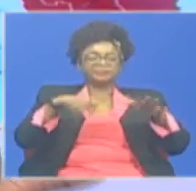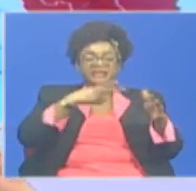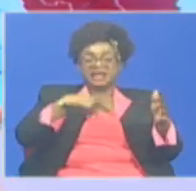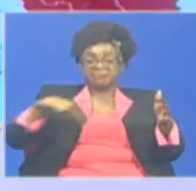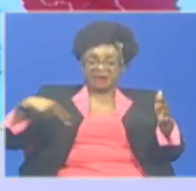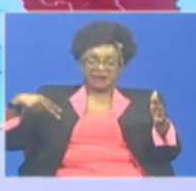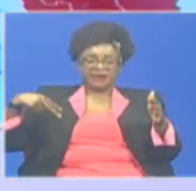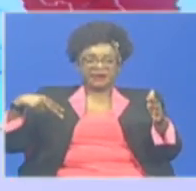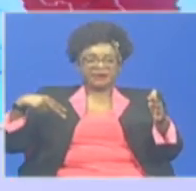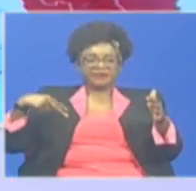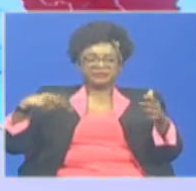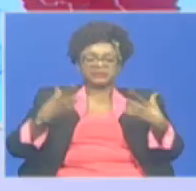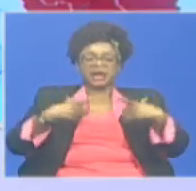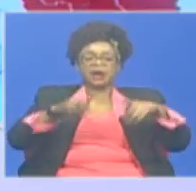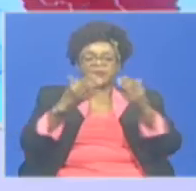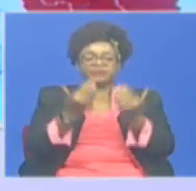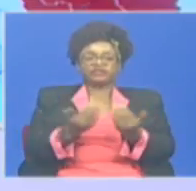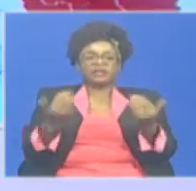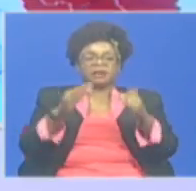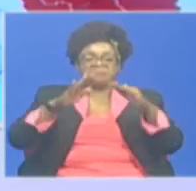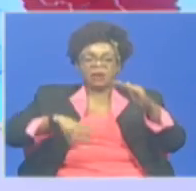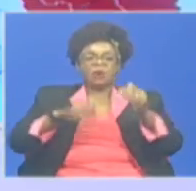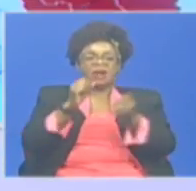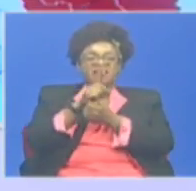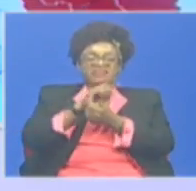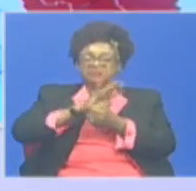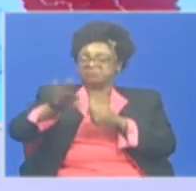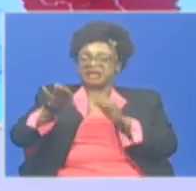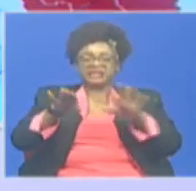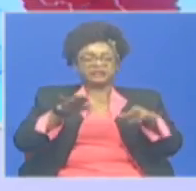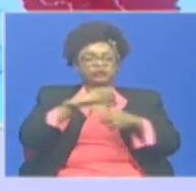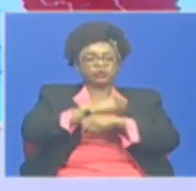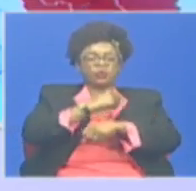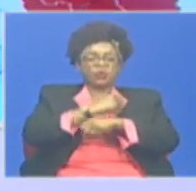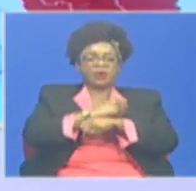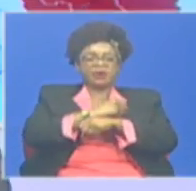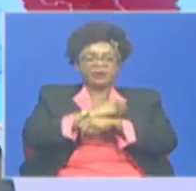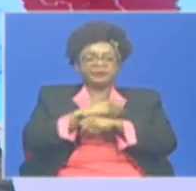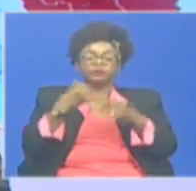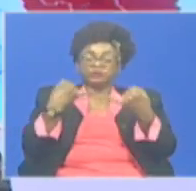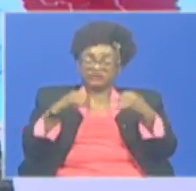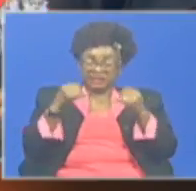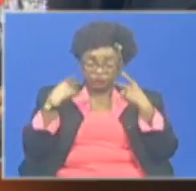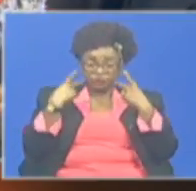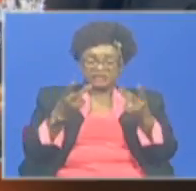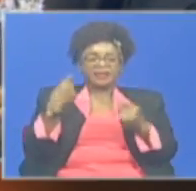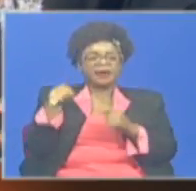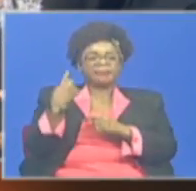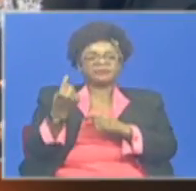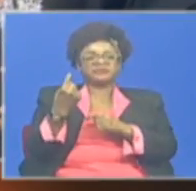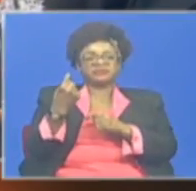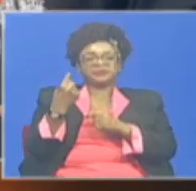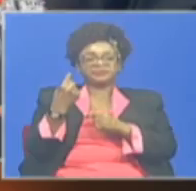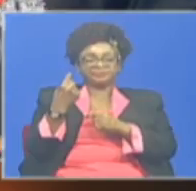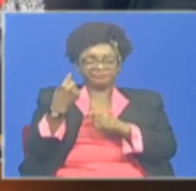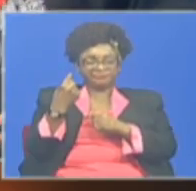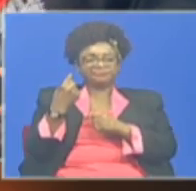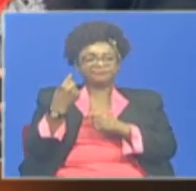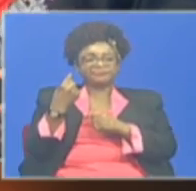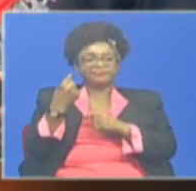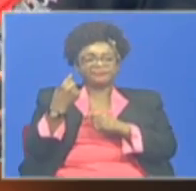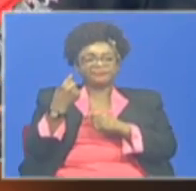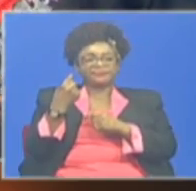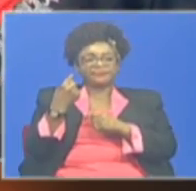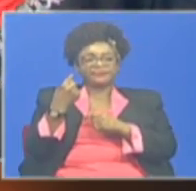example, is allowing children below the age of 11 back to school. Leila, you have been looking at the numbers. Well, Mijungu,